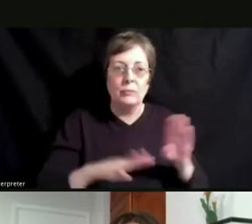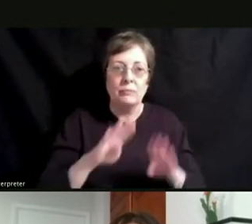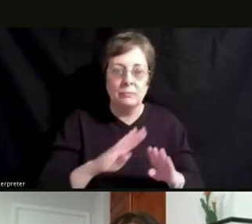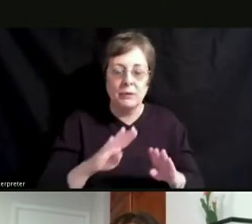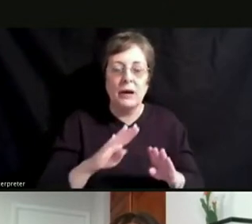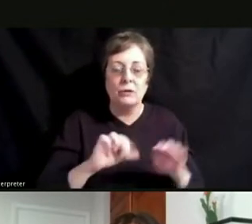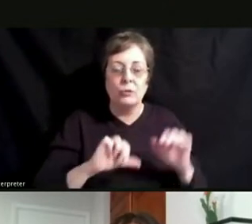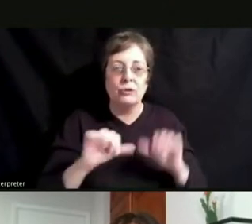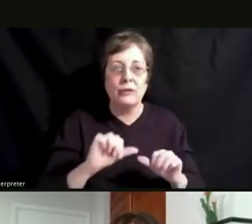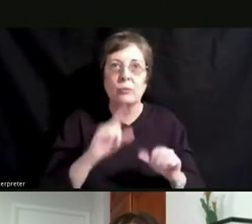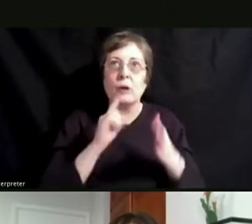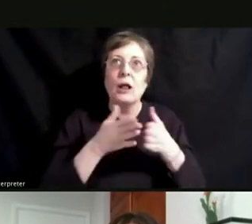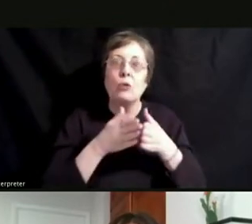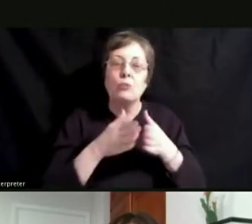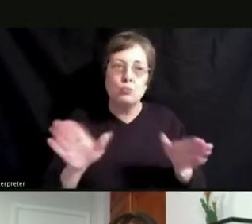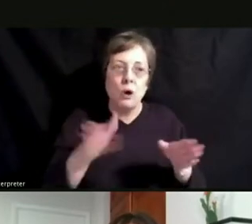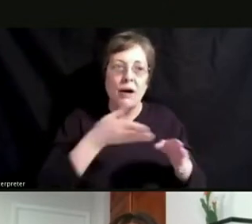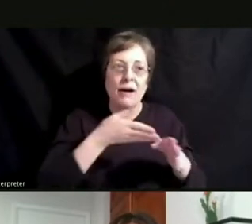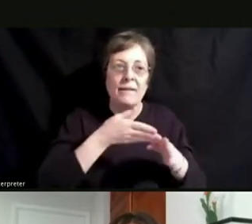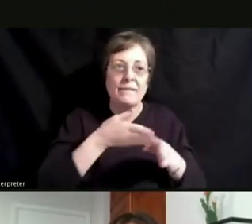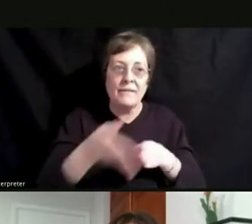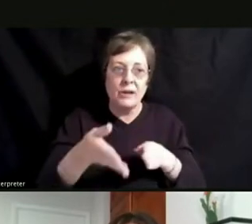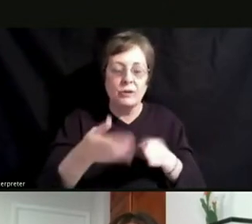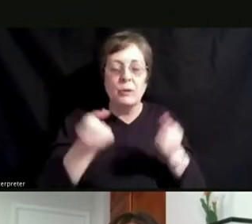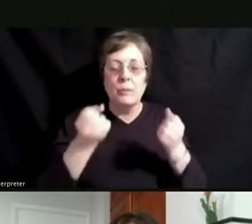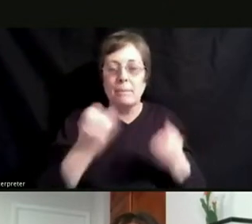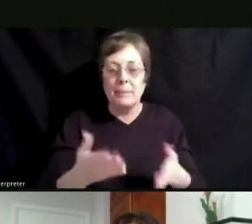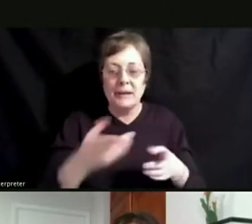broad field with lots of different areas.